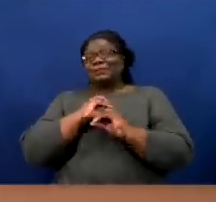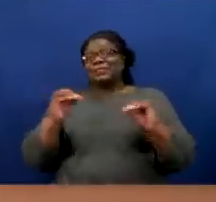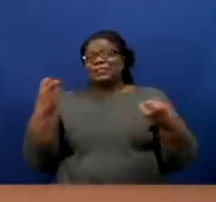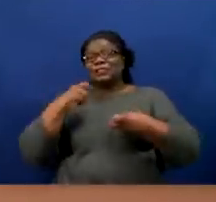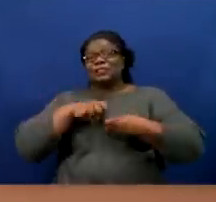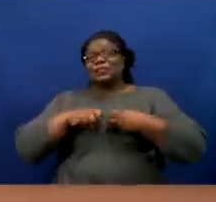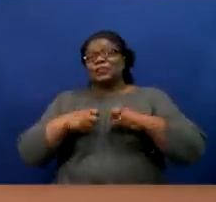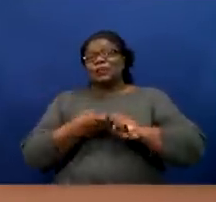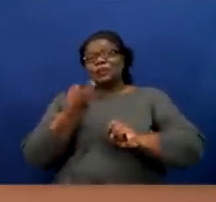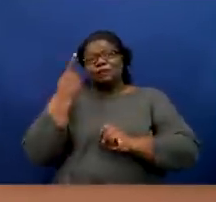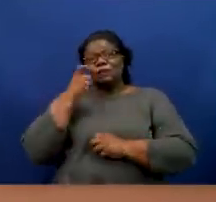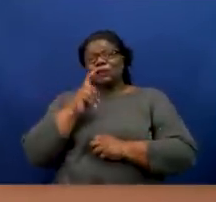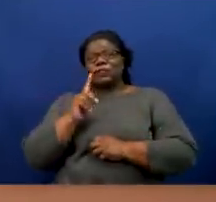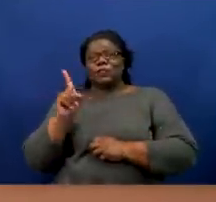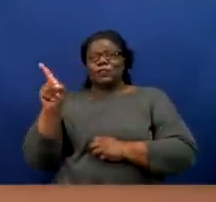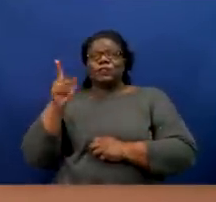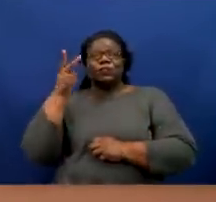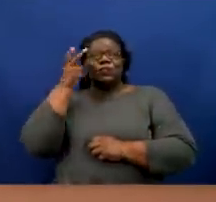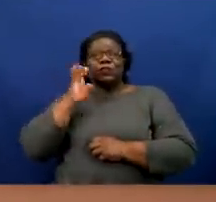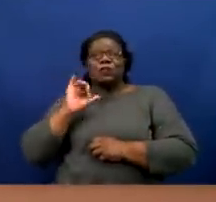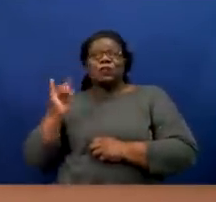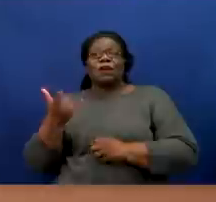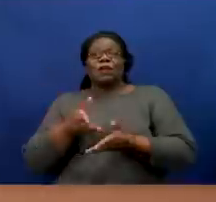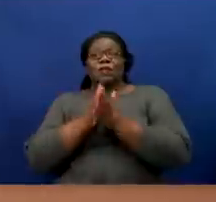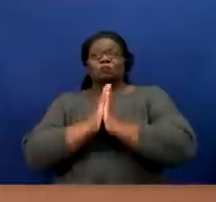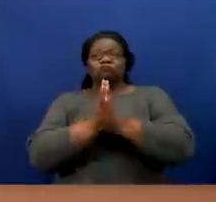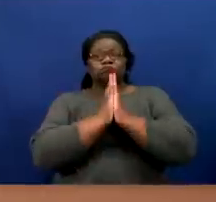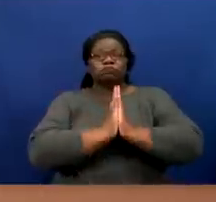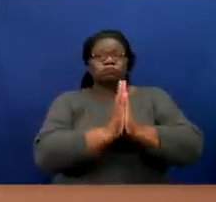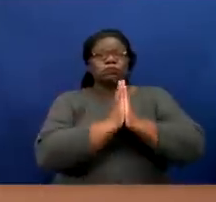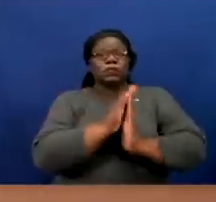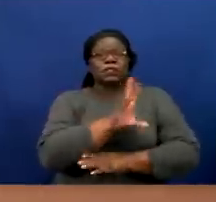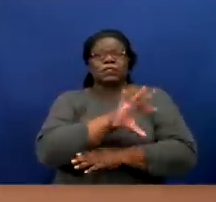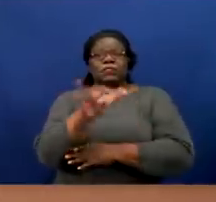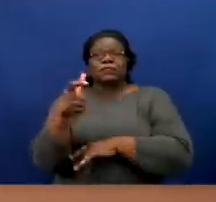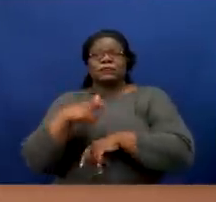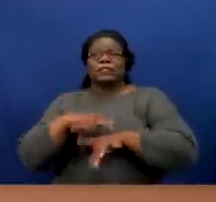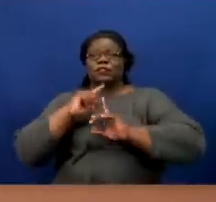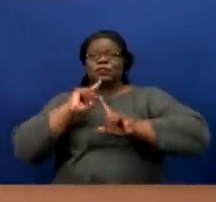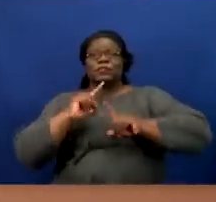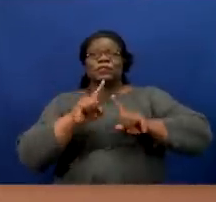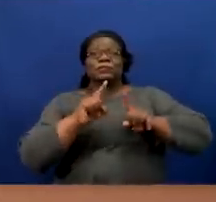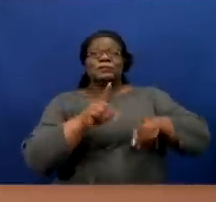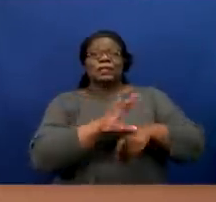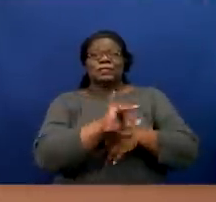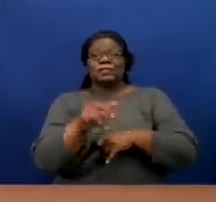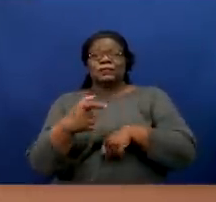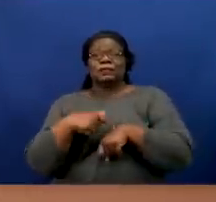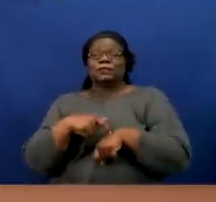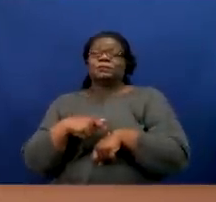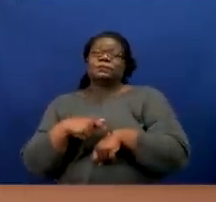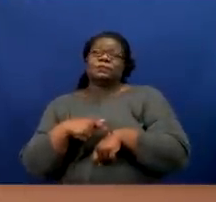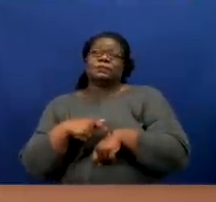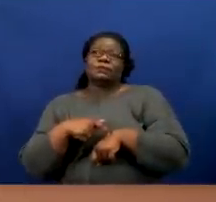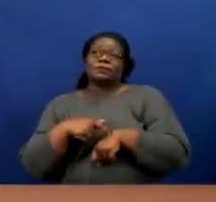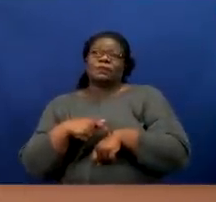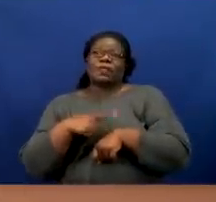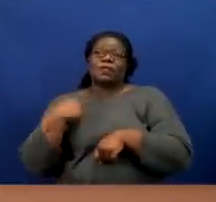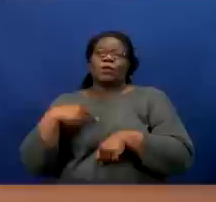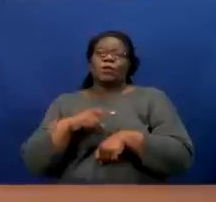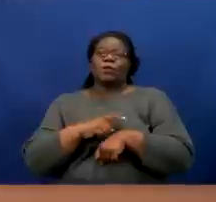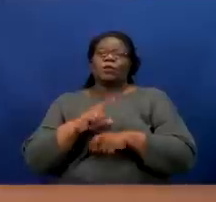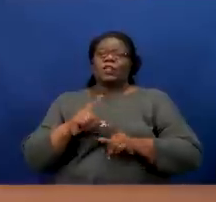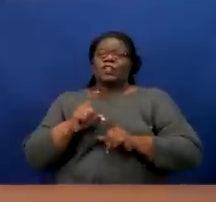hear all our prayers at the same time, and you can answer at the same time. God, we hasten to